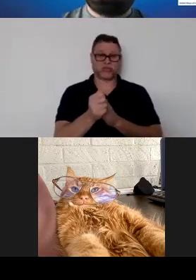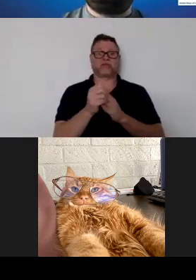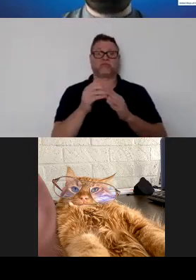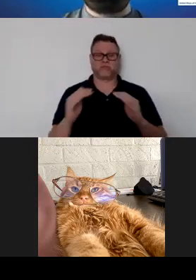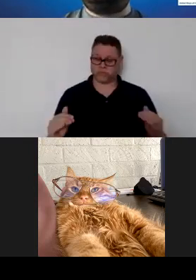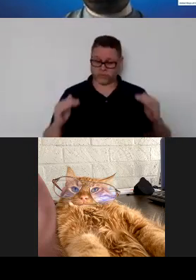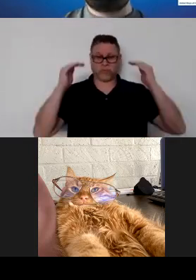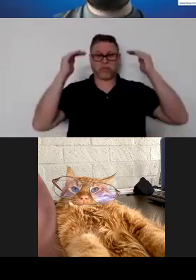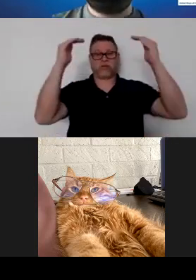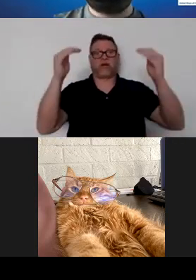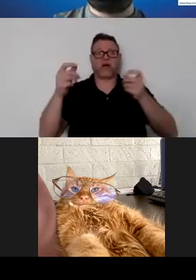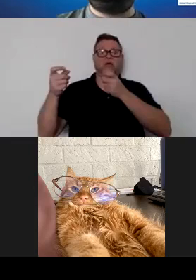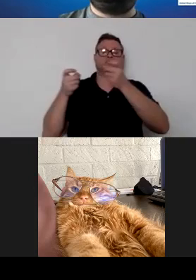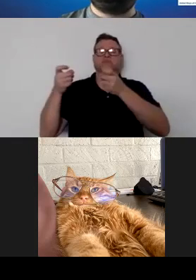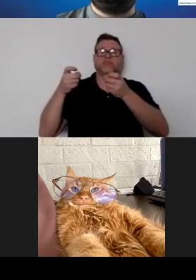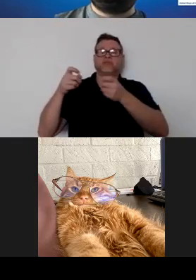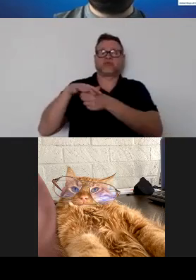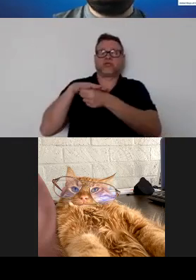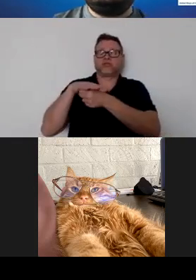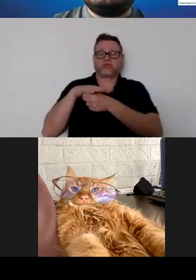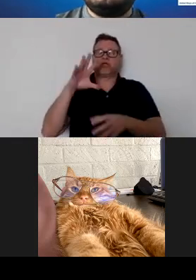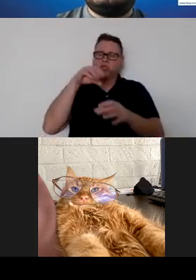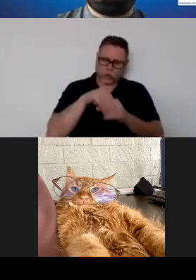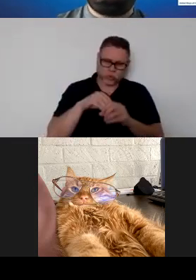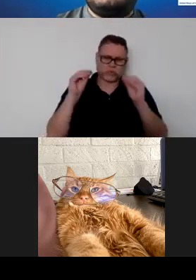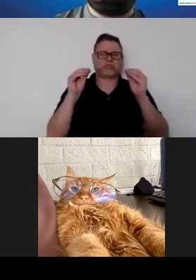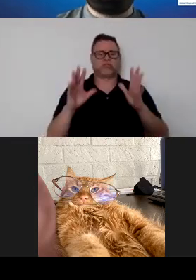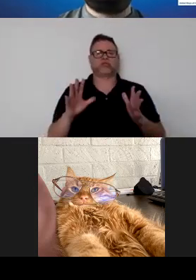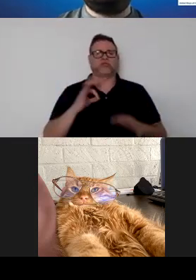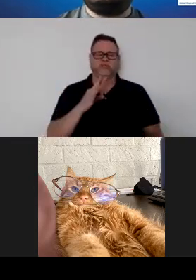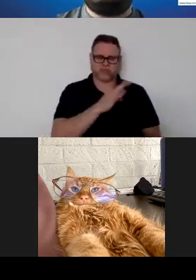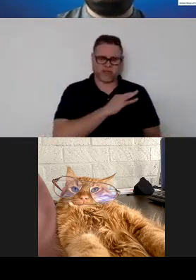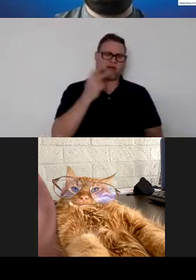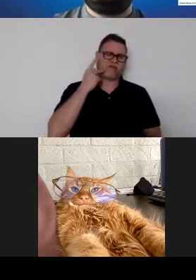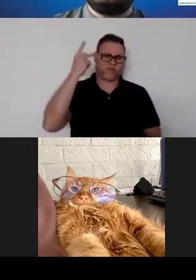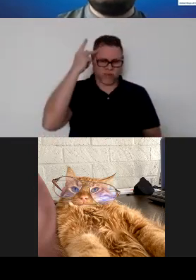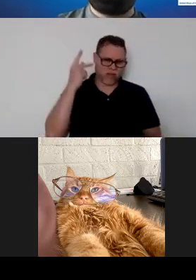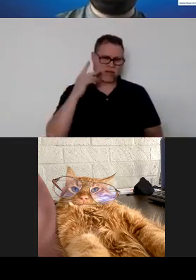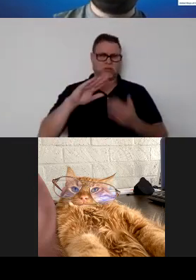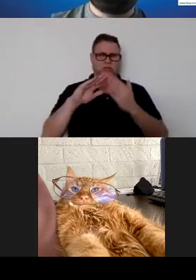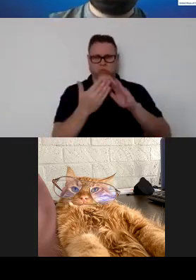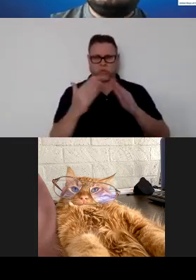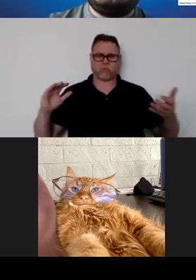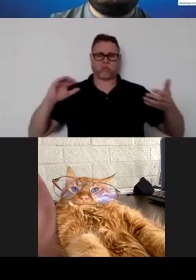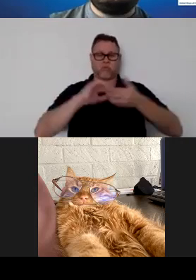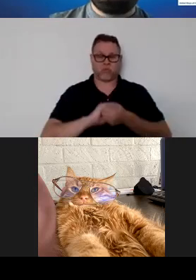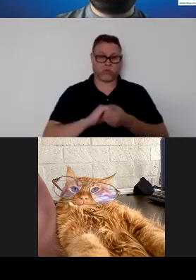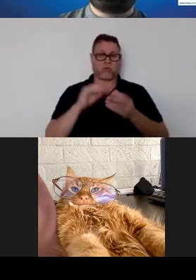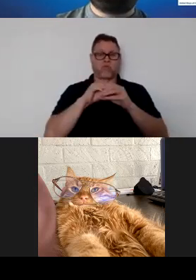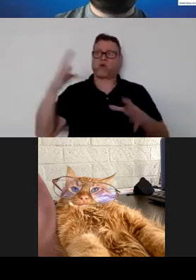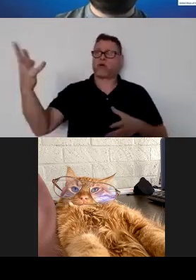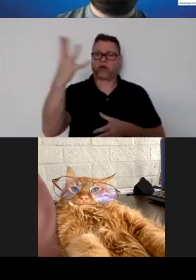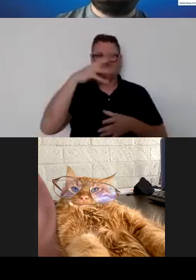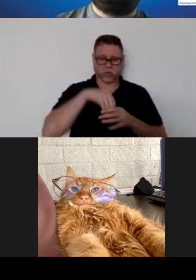beyond site administrators to include teachers, to include school staff, parents, and community partners. By being more inclusive,